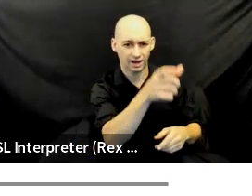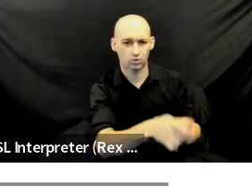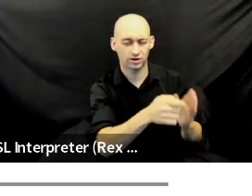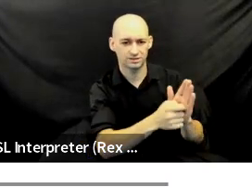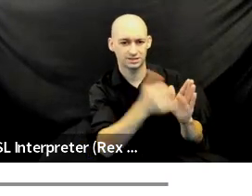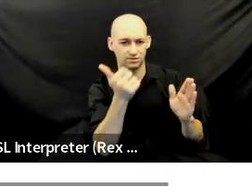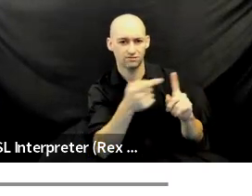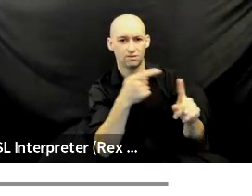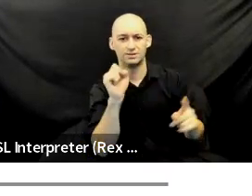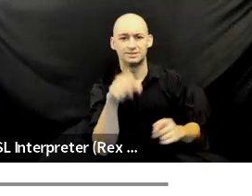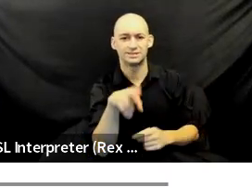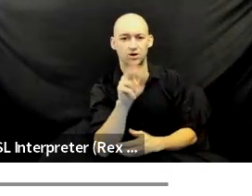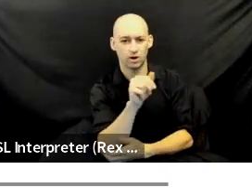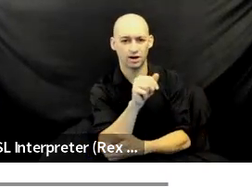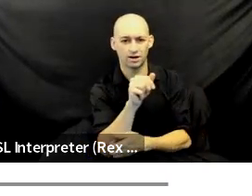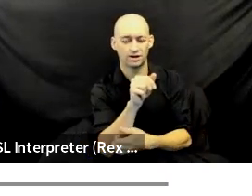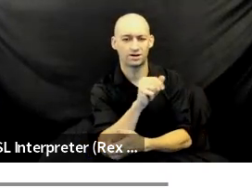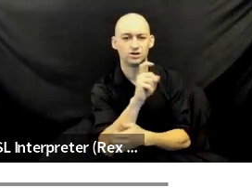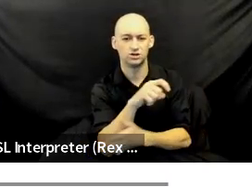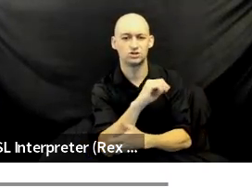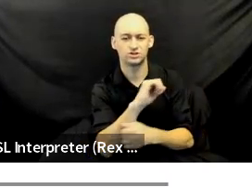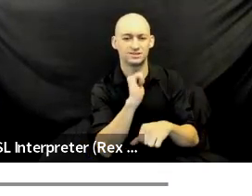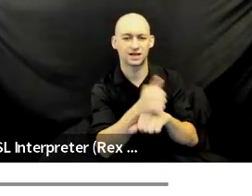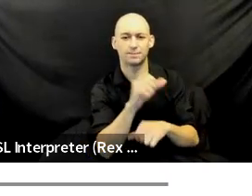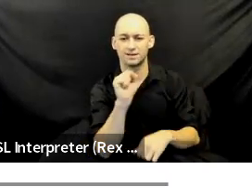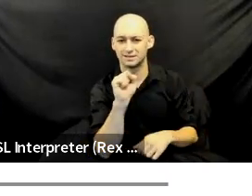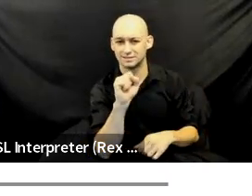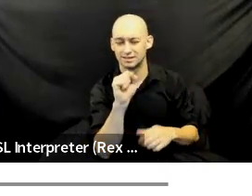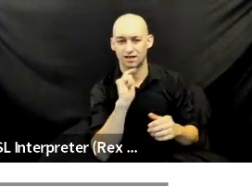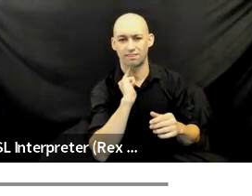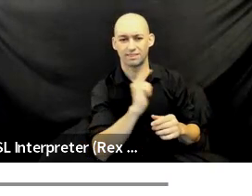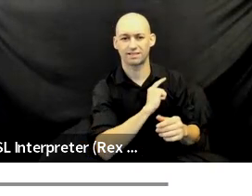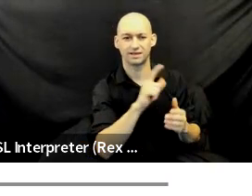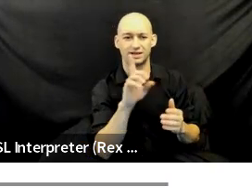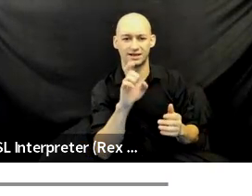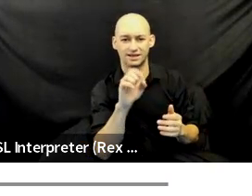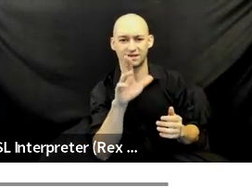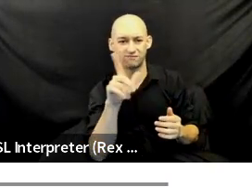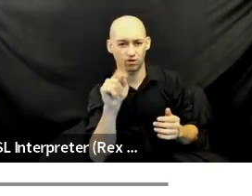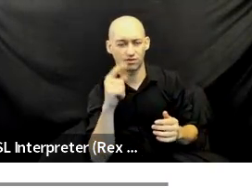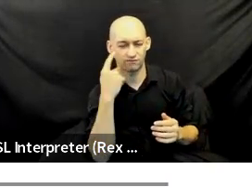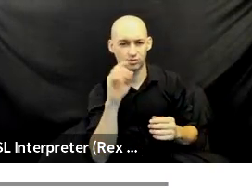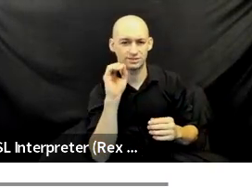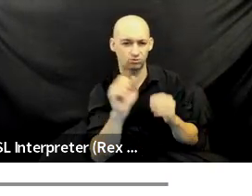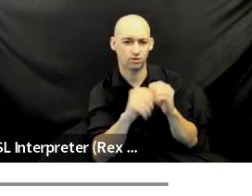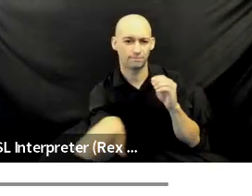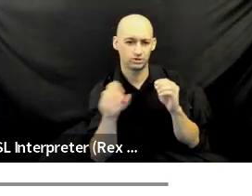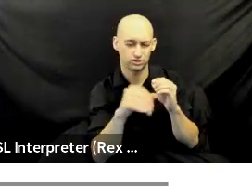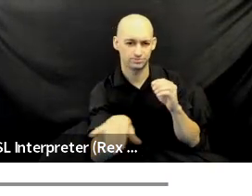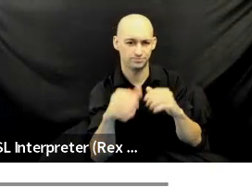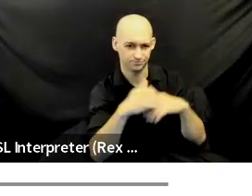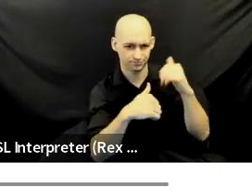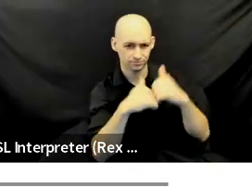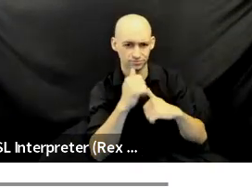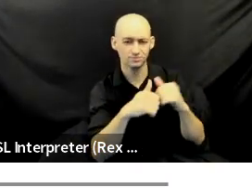CEQA and should set a statutory default permit approval deadline for zero-emission infrastructure to help streamline